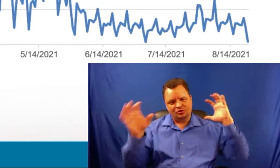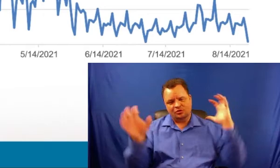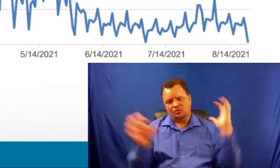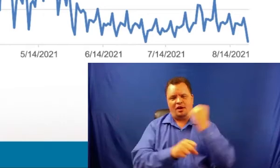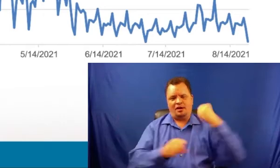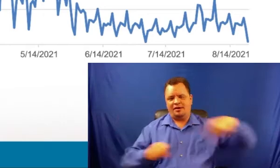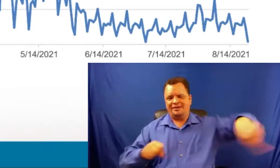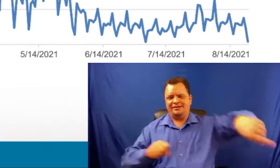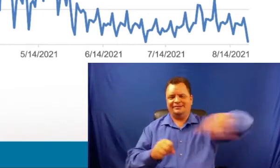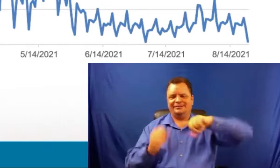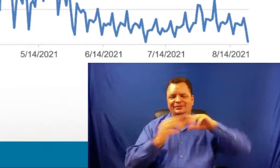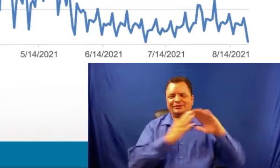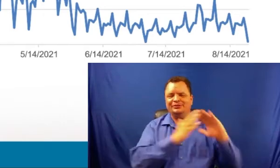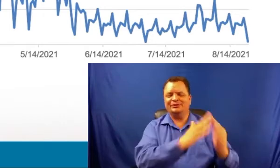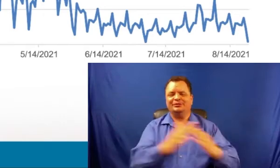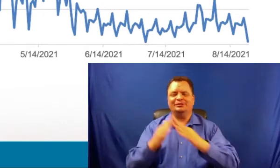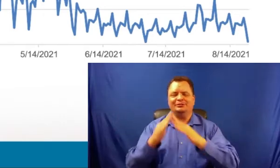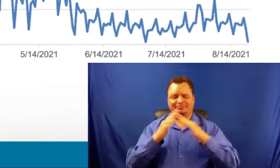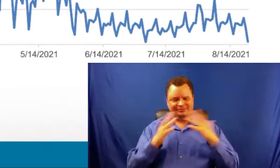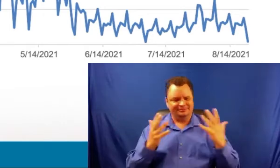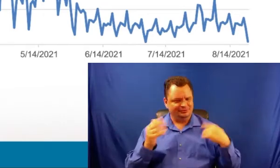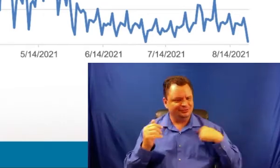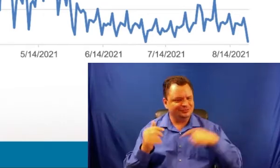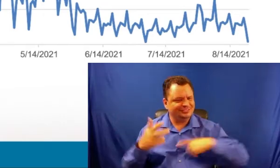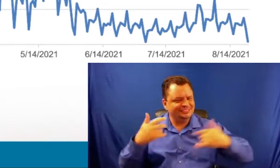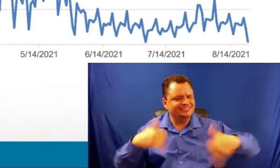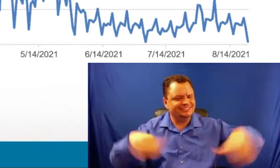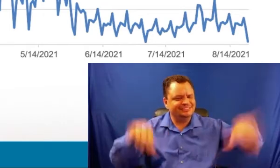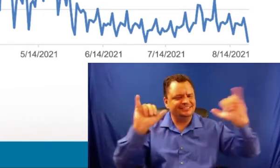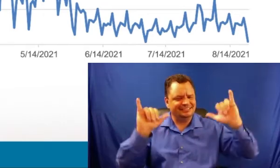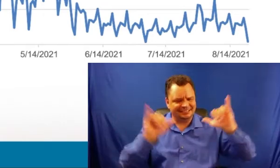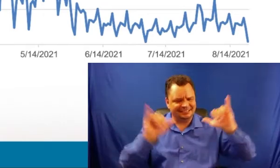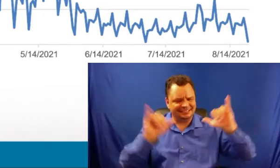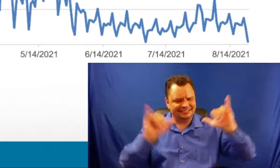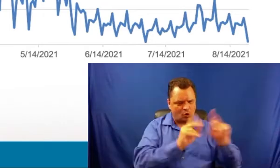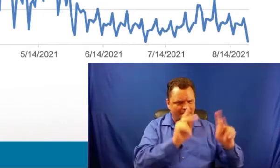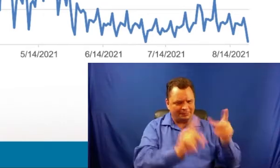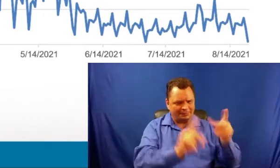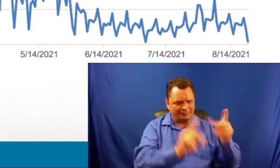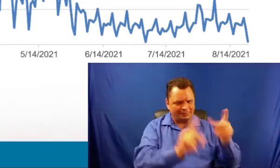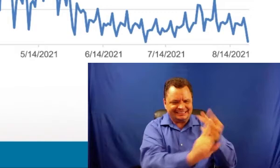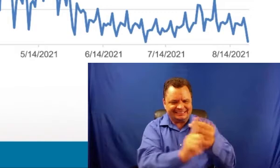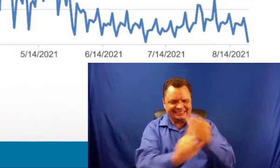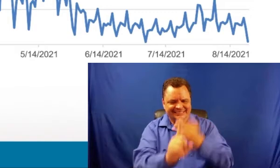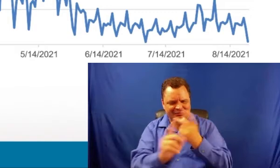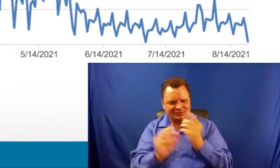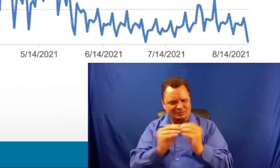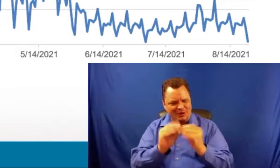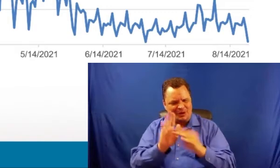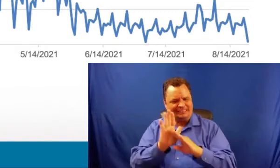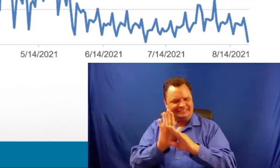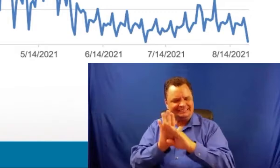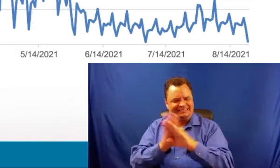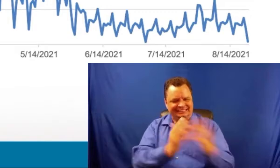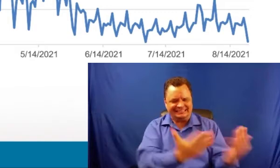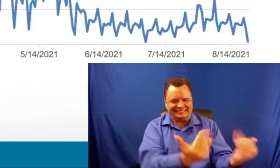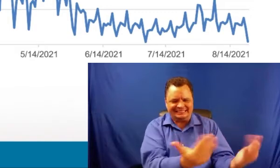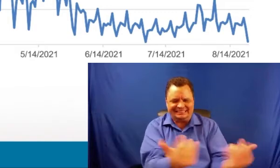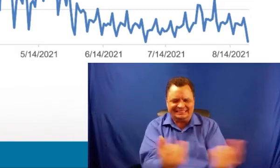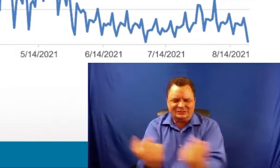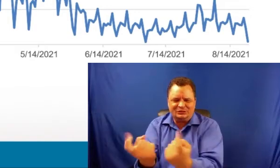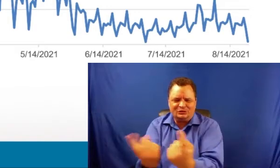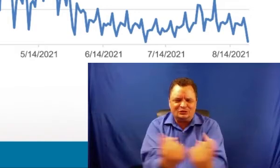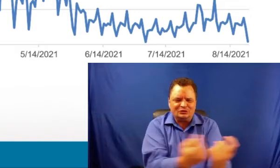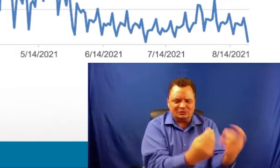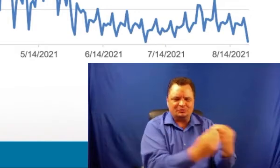steady uptake. We want to see this rise as public health, and we want to encourage people to take